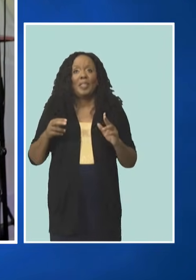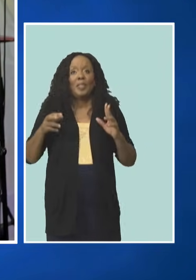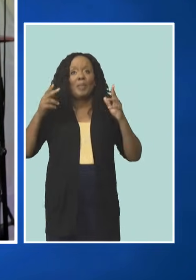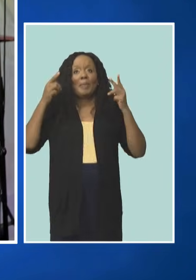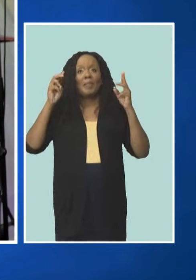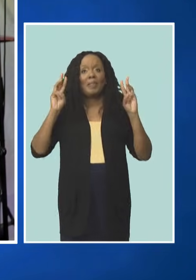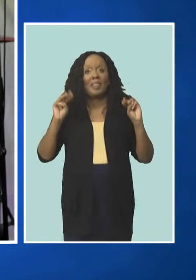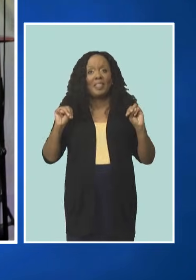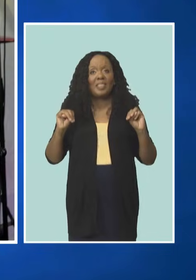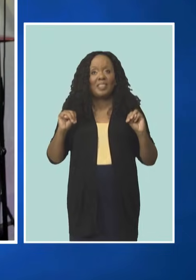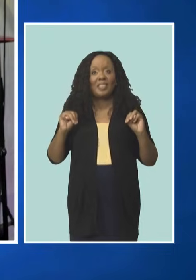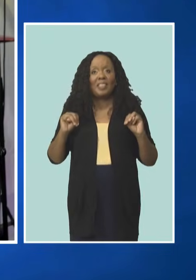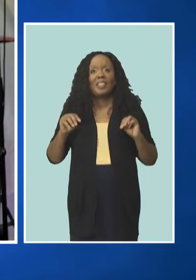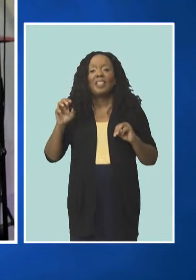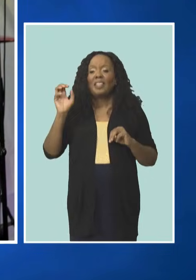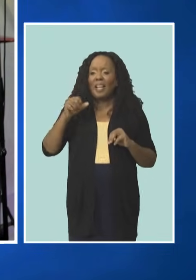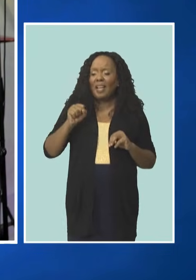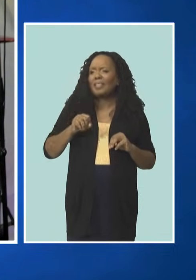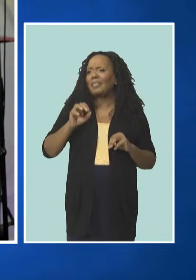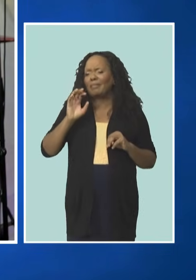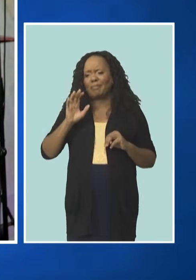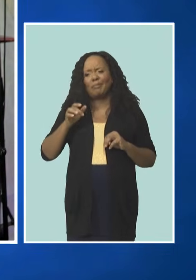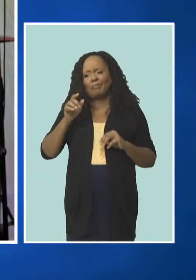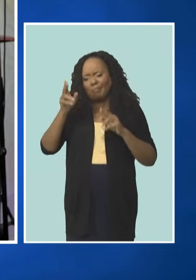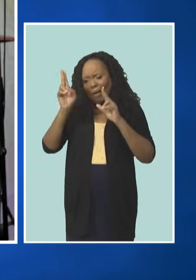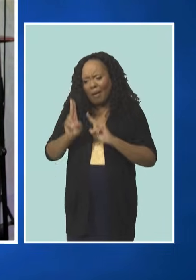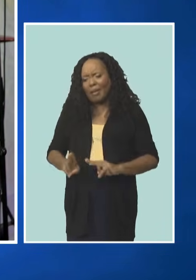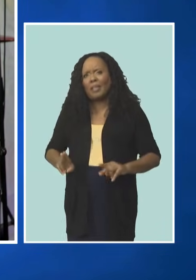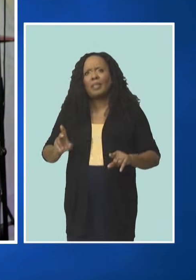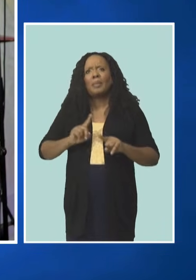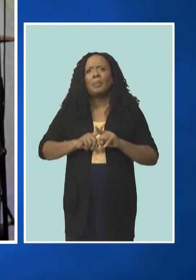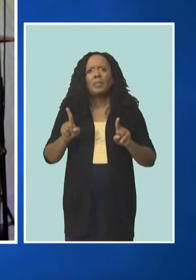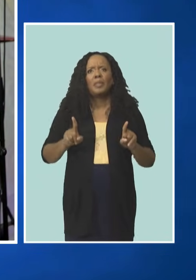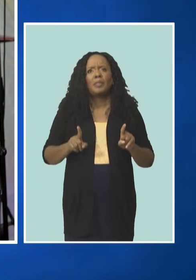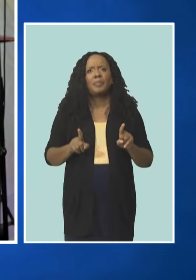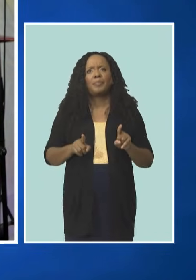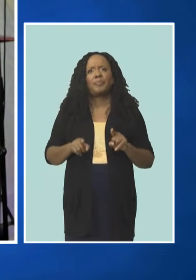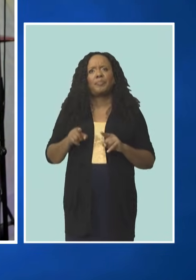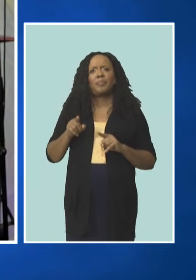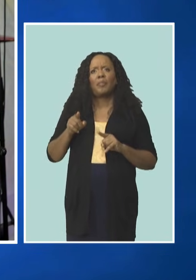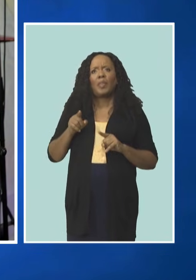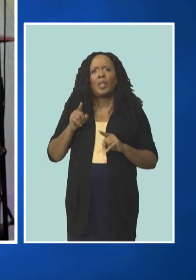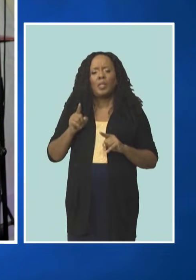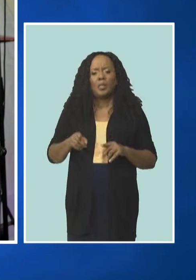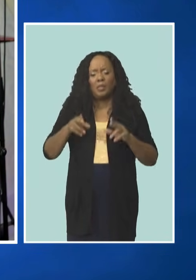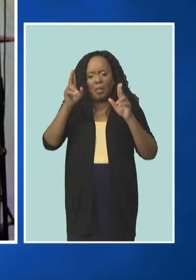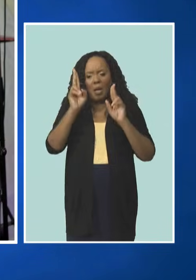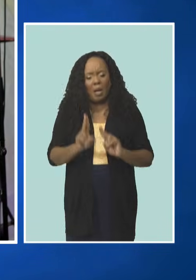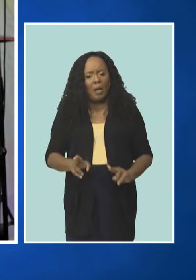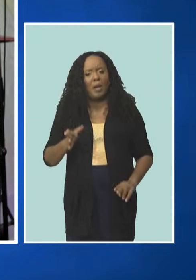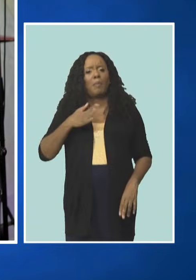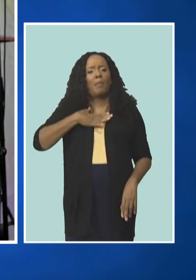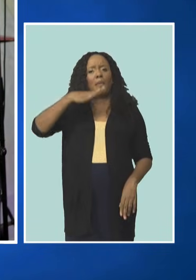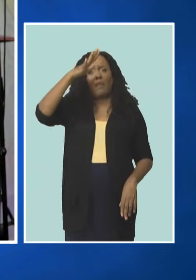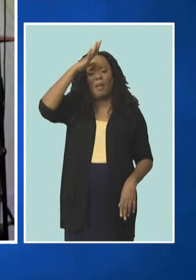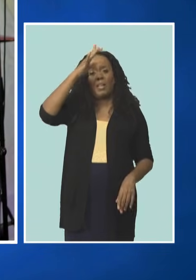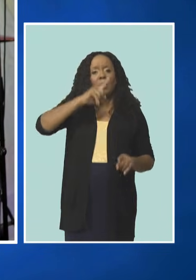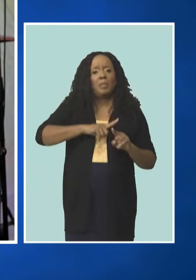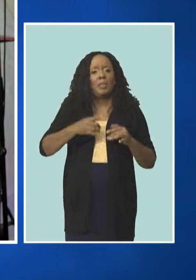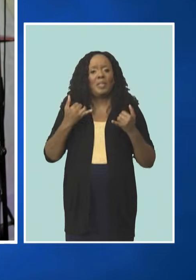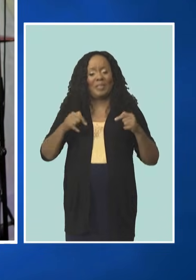that your honor did not mean something, but rather to say that in addition to the honor that you bestowed on him before, that this one